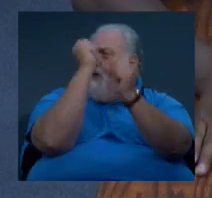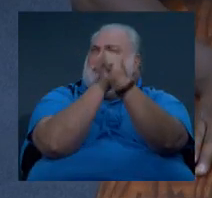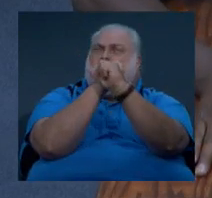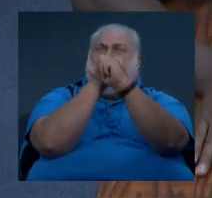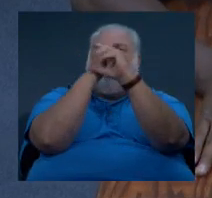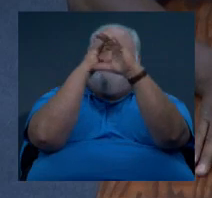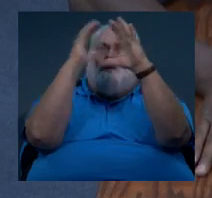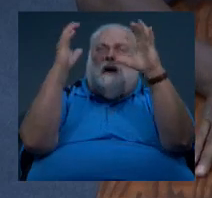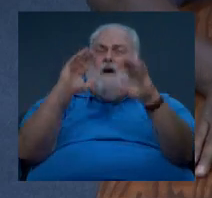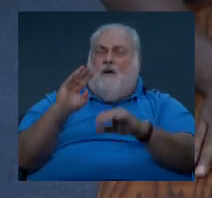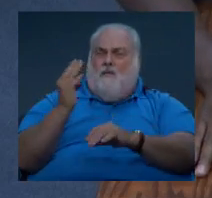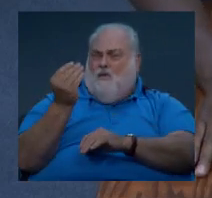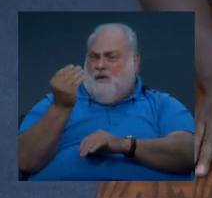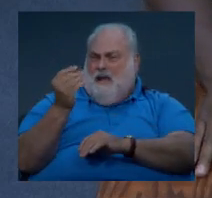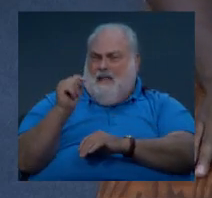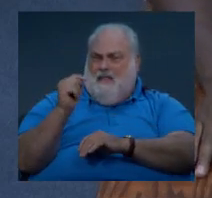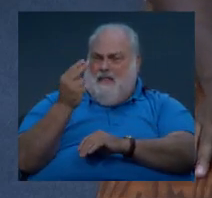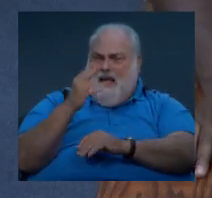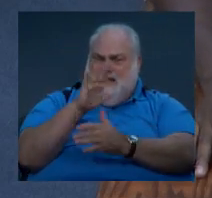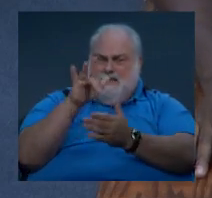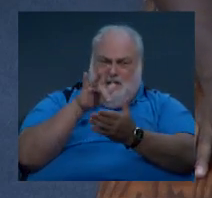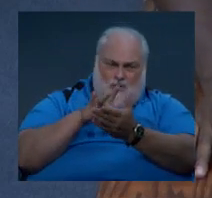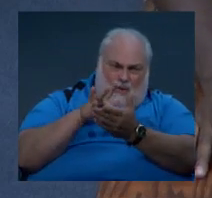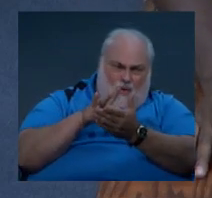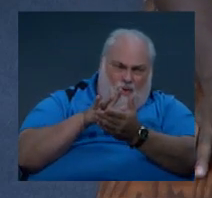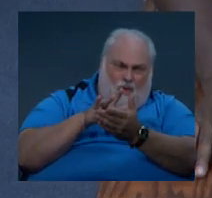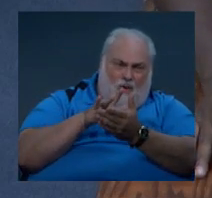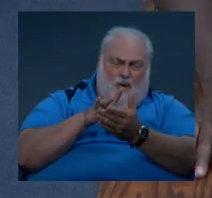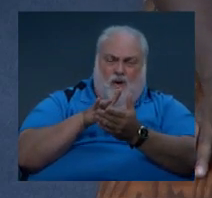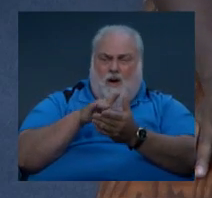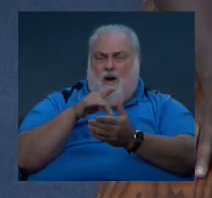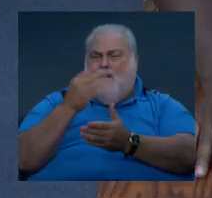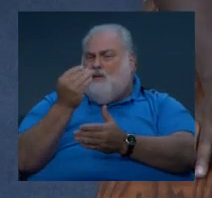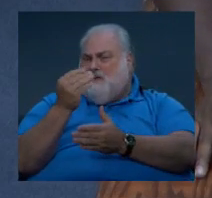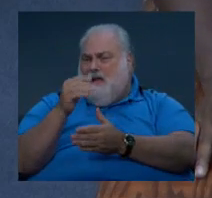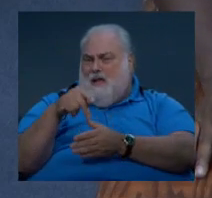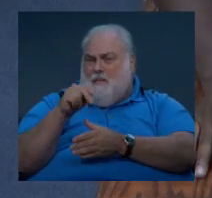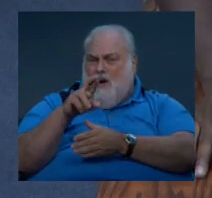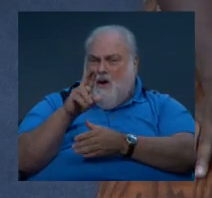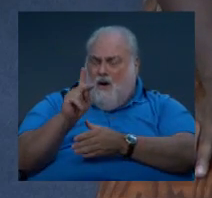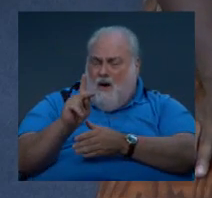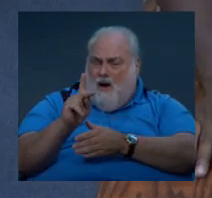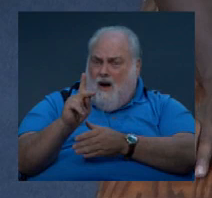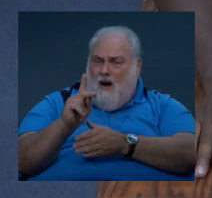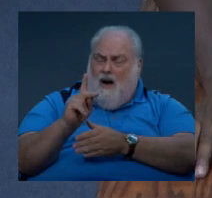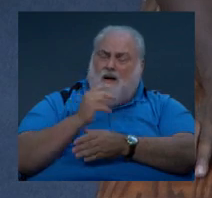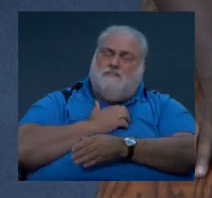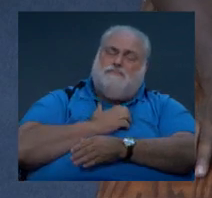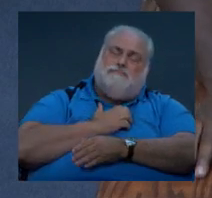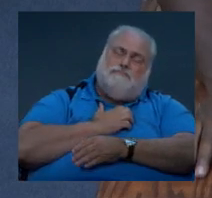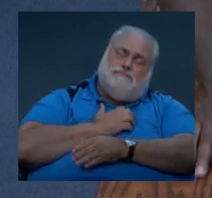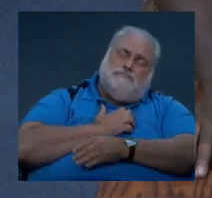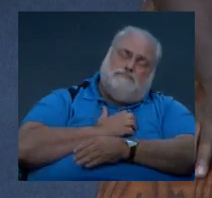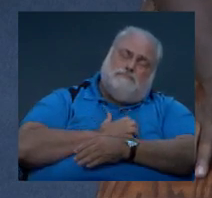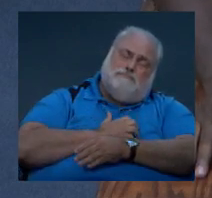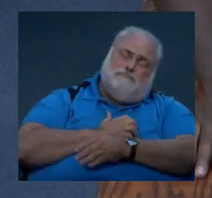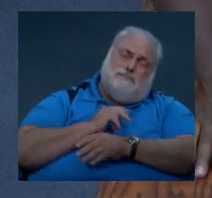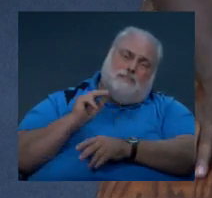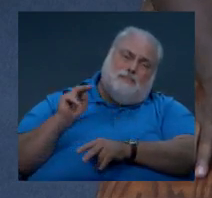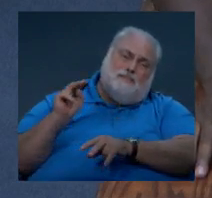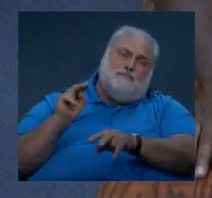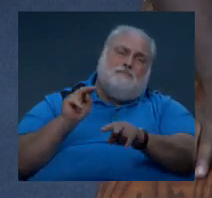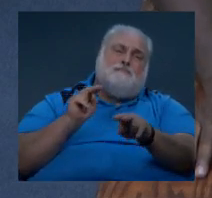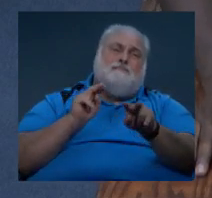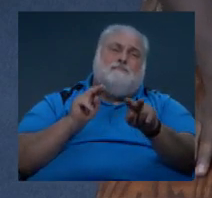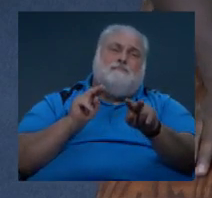it over on 14th and Central, over in 14th and Park. I mean, I would love to look out